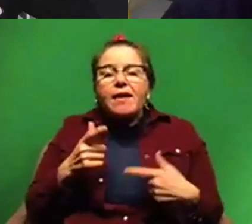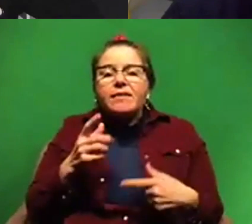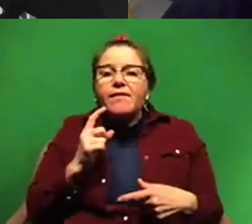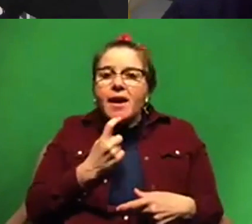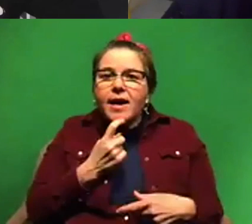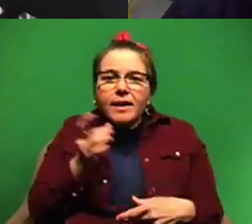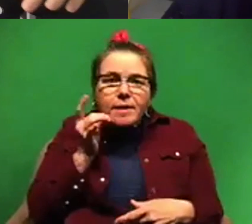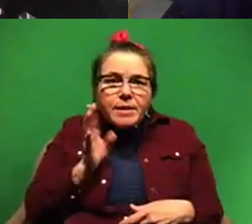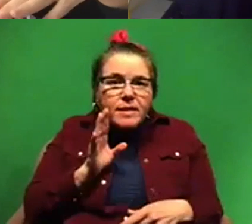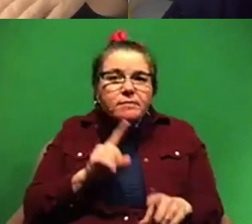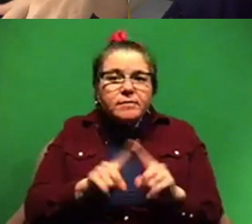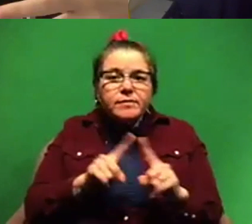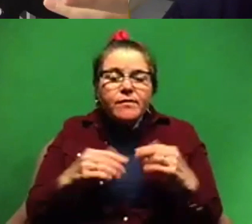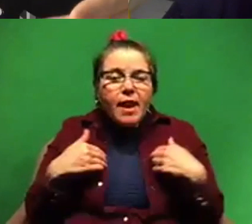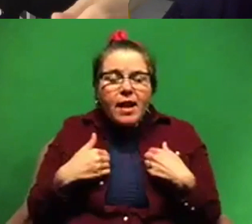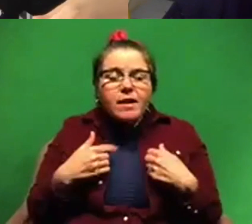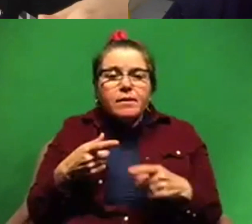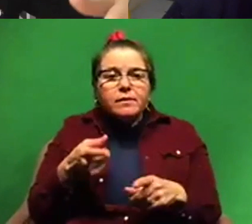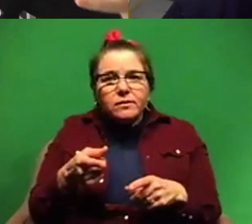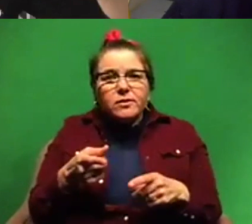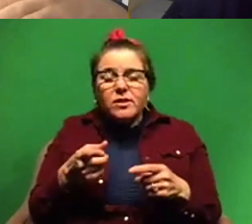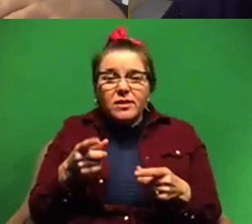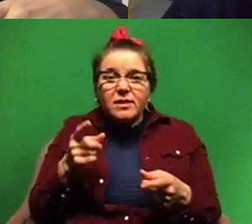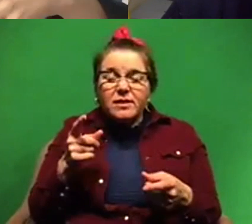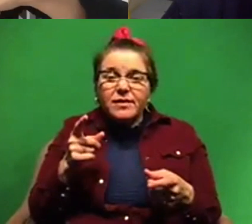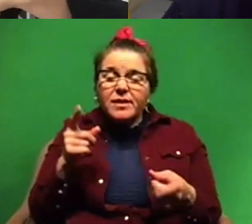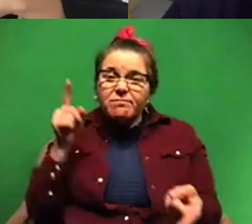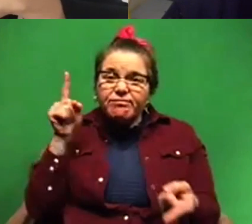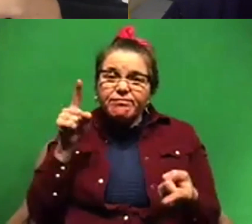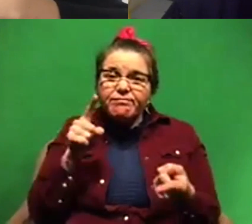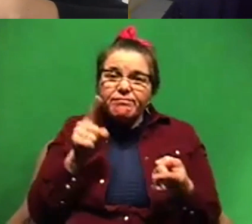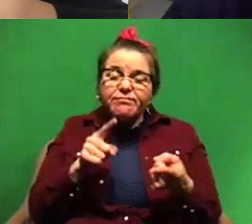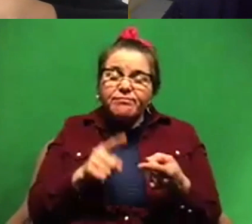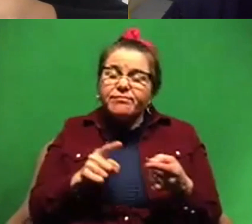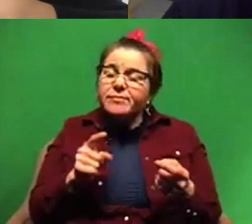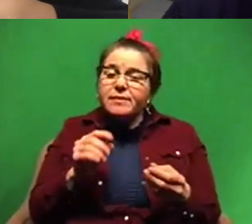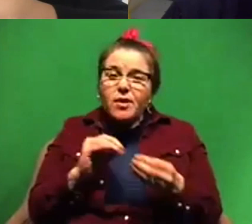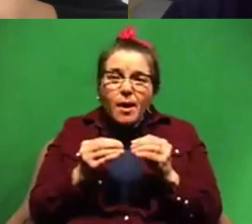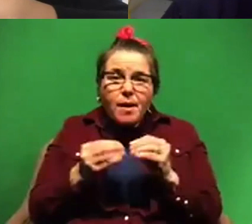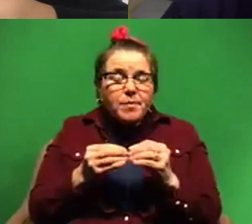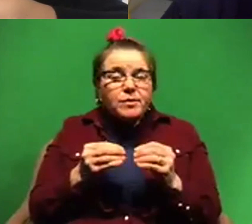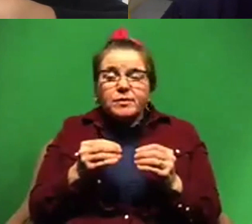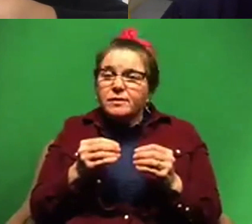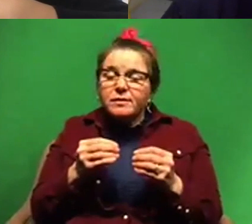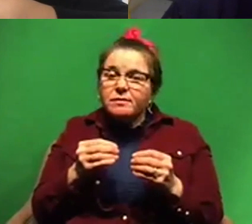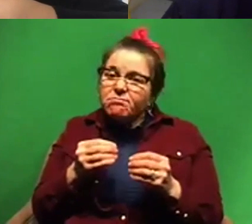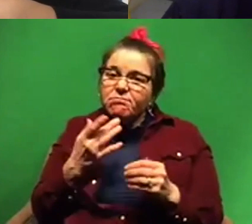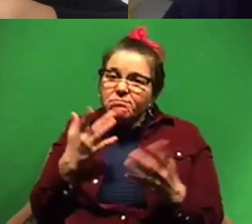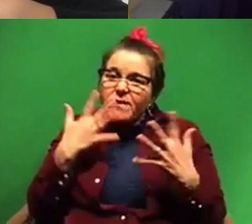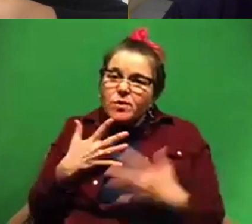really losing their abundance in the outside world. Like, they're decreasing in large numbers, unfortunately. So